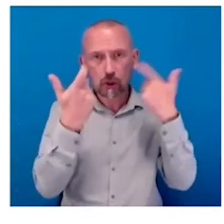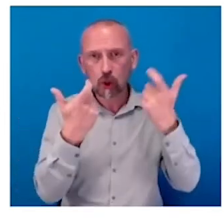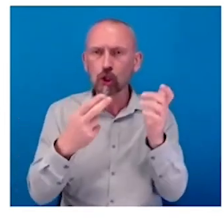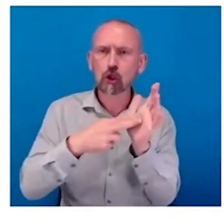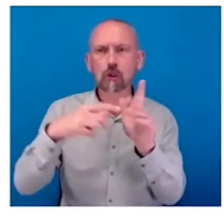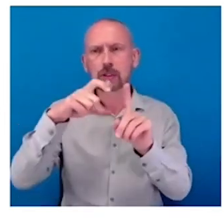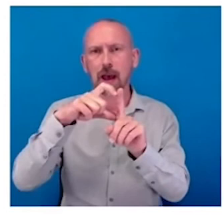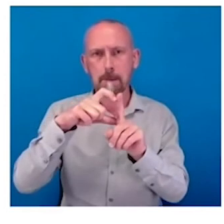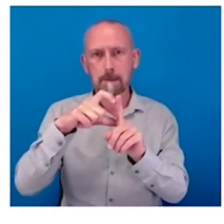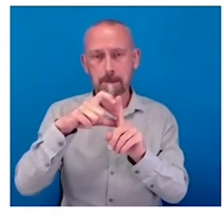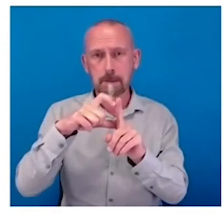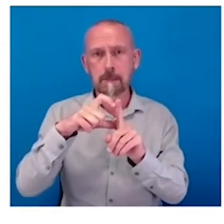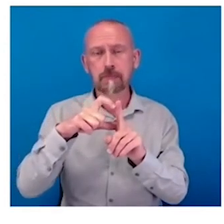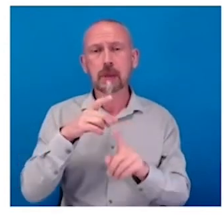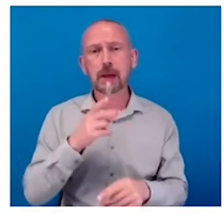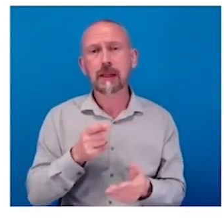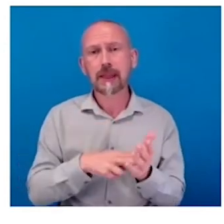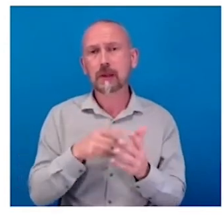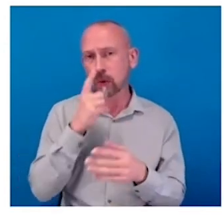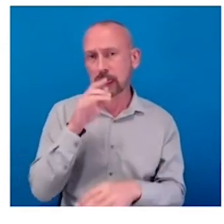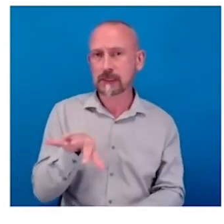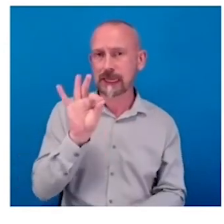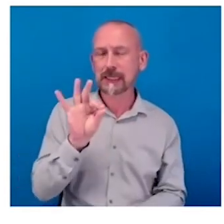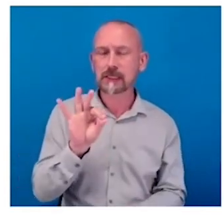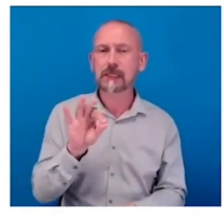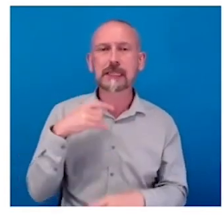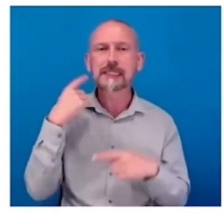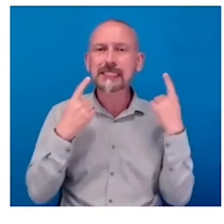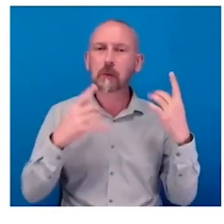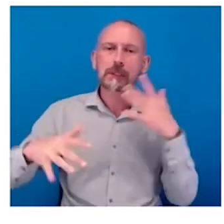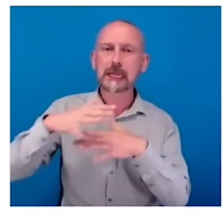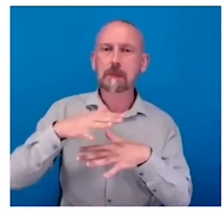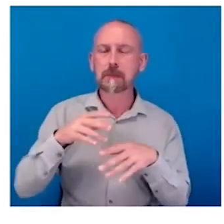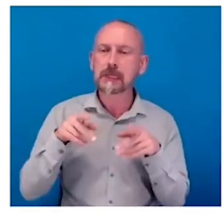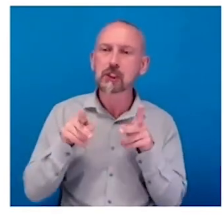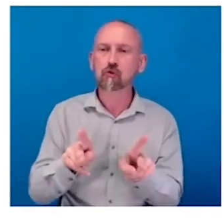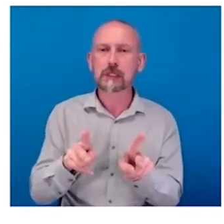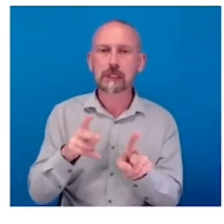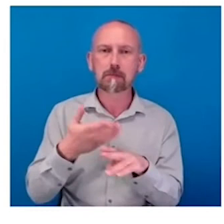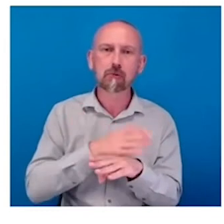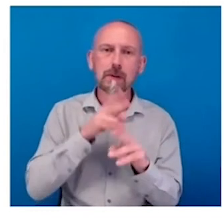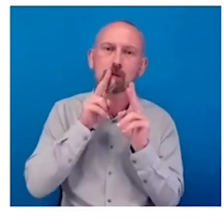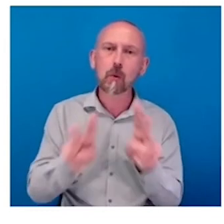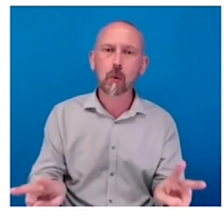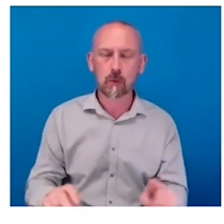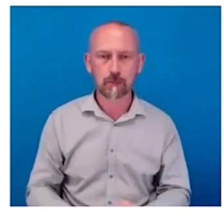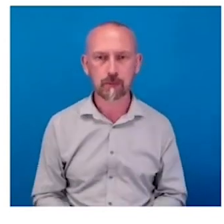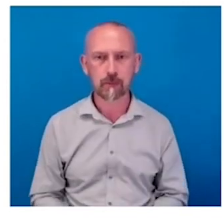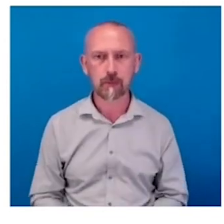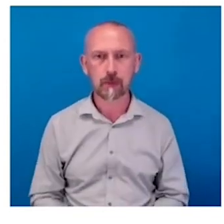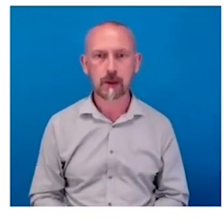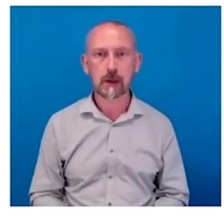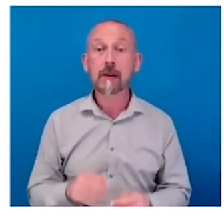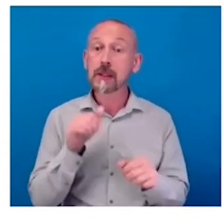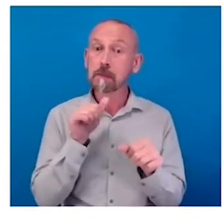details page, you select the Soundscape Street Preview button. For the best experience, we recommend that you stand up